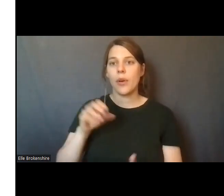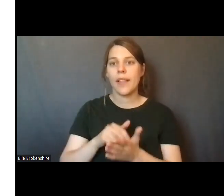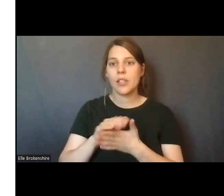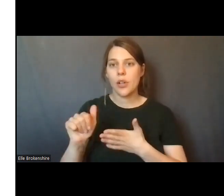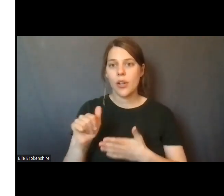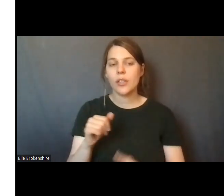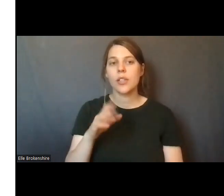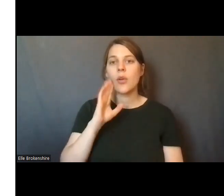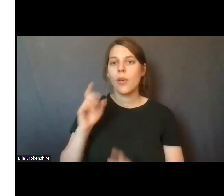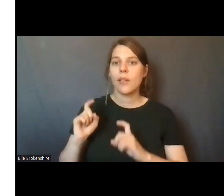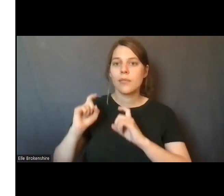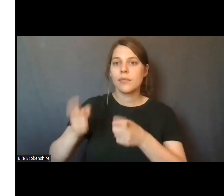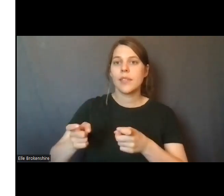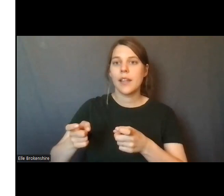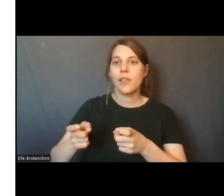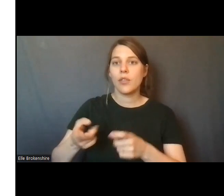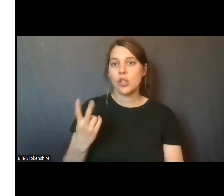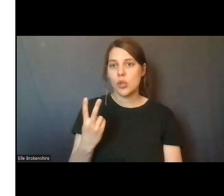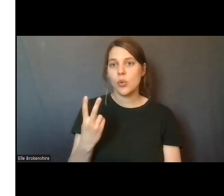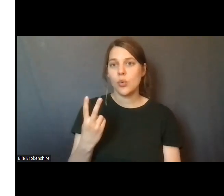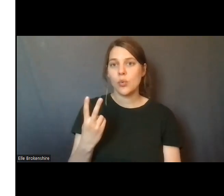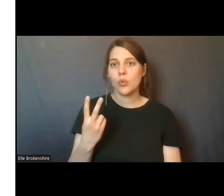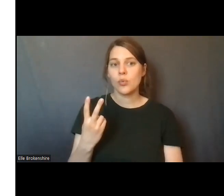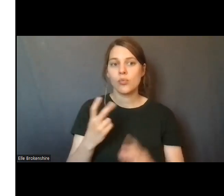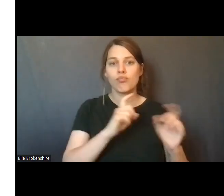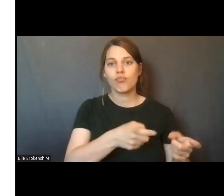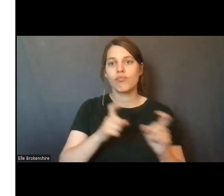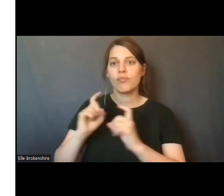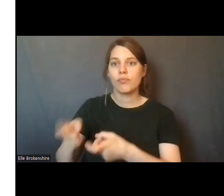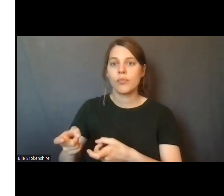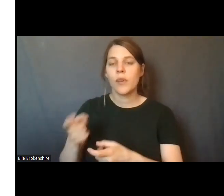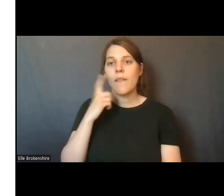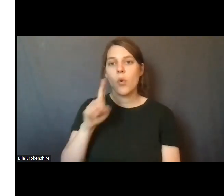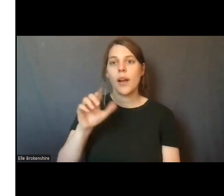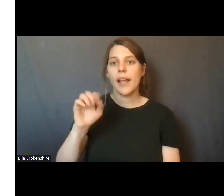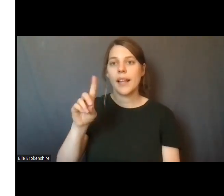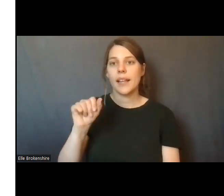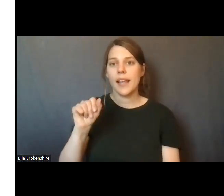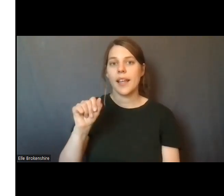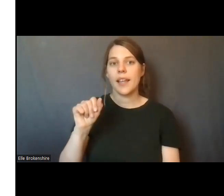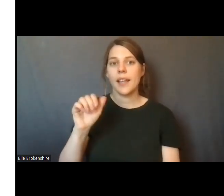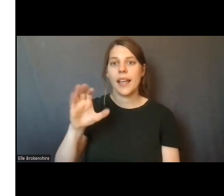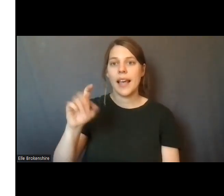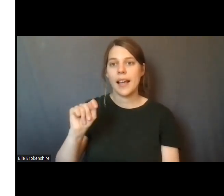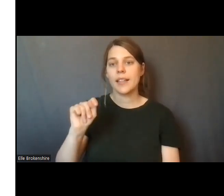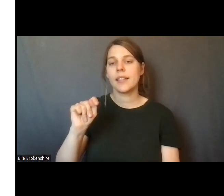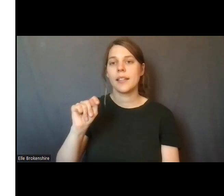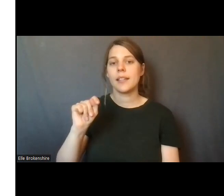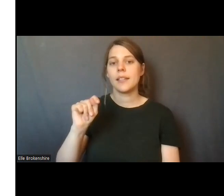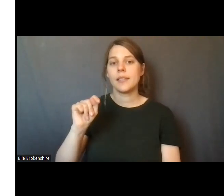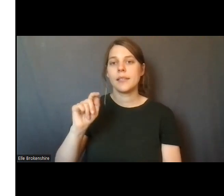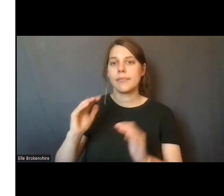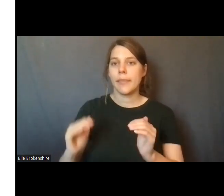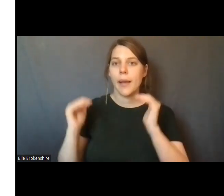will award up to 2 of these grants just for Americans with Disabilities Act upgrades. The second